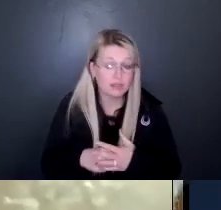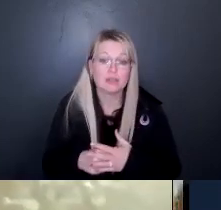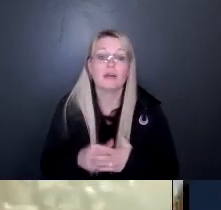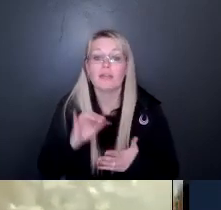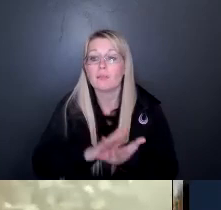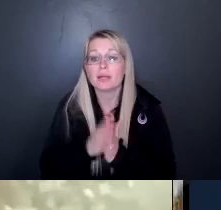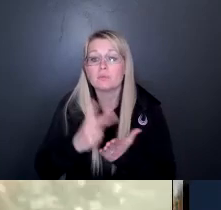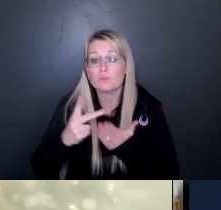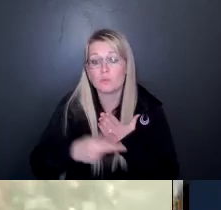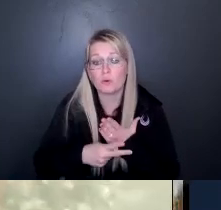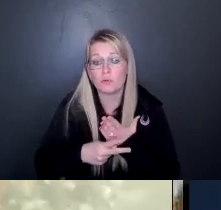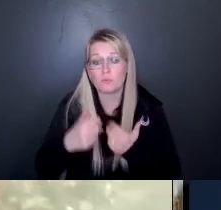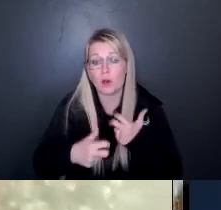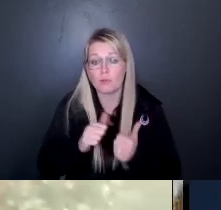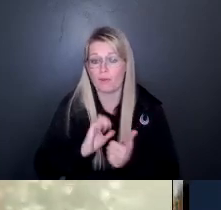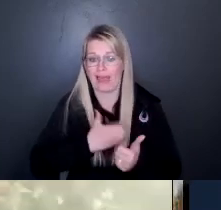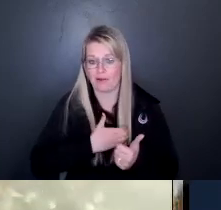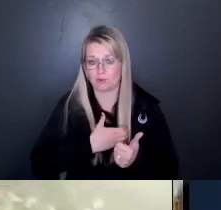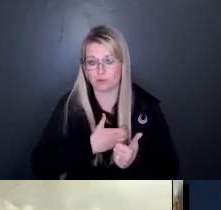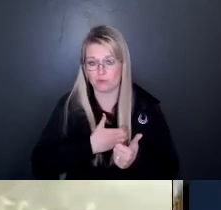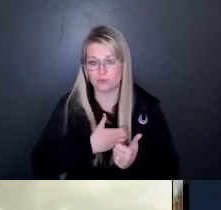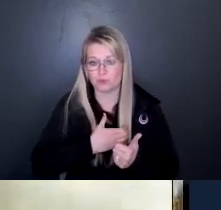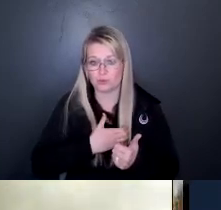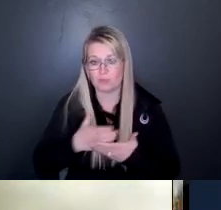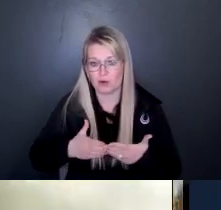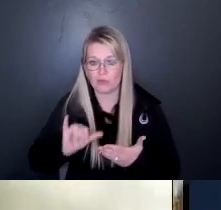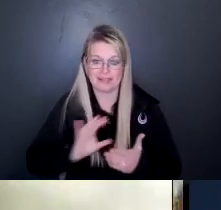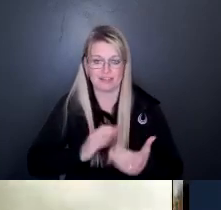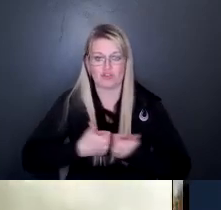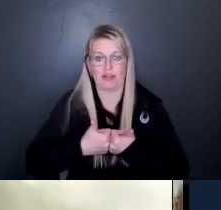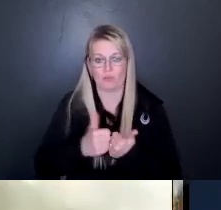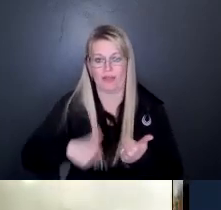problem on our side. So those are the challenges we face